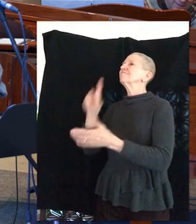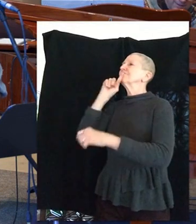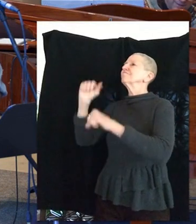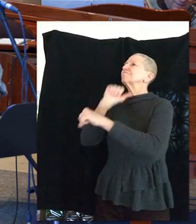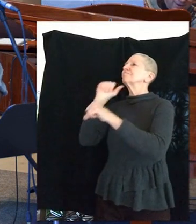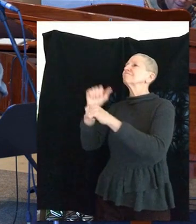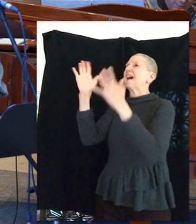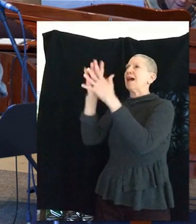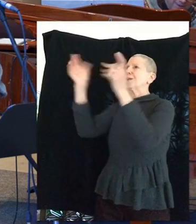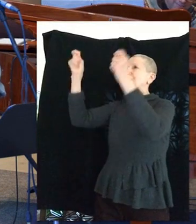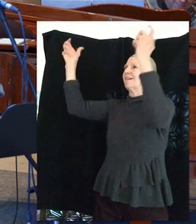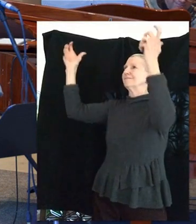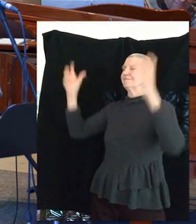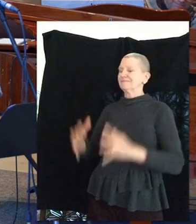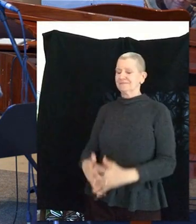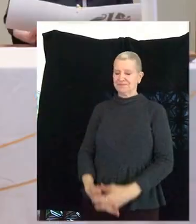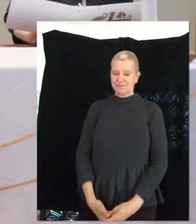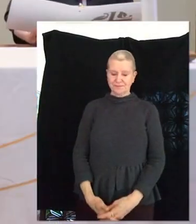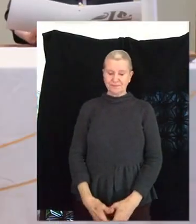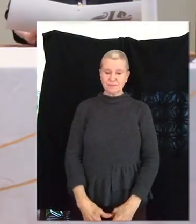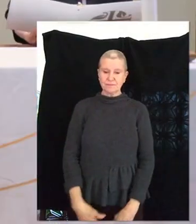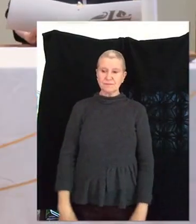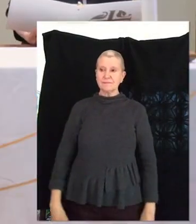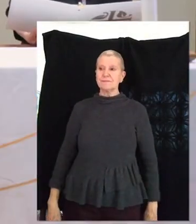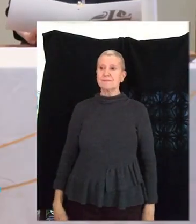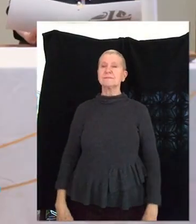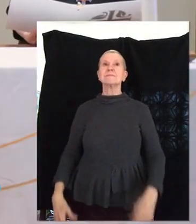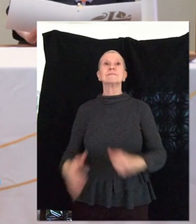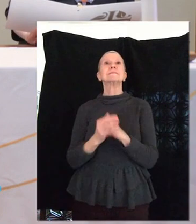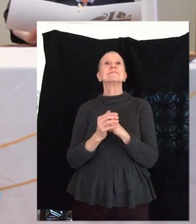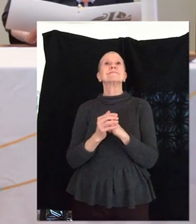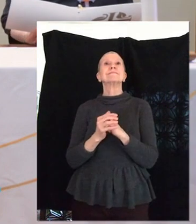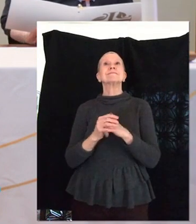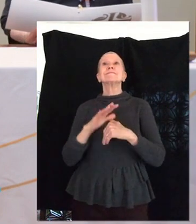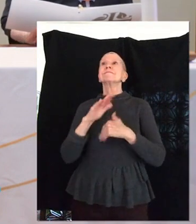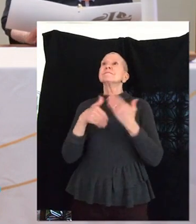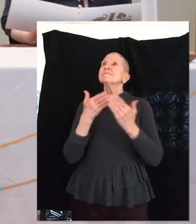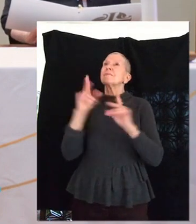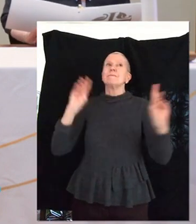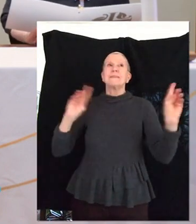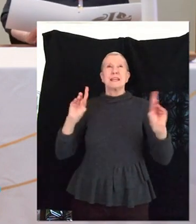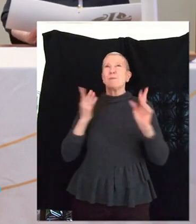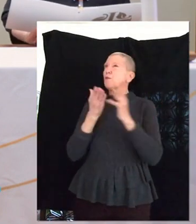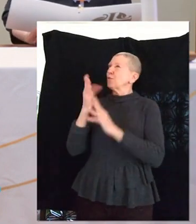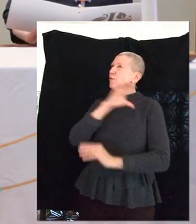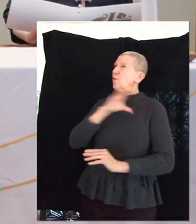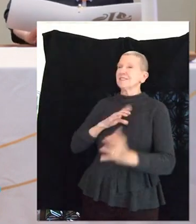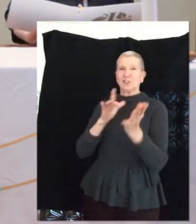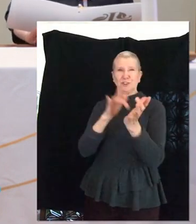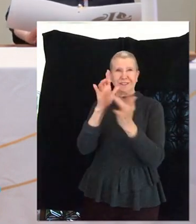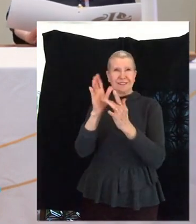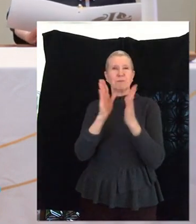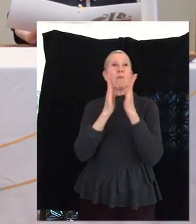indeed. Hallelujah. With the whole people of God in Christ Jesus, let us pray for the